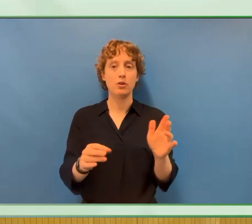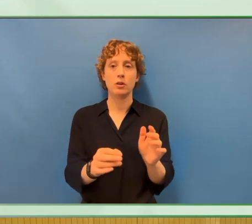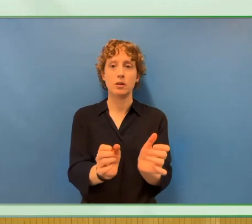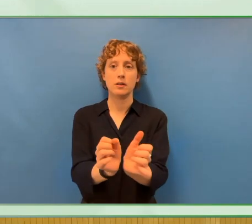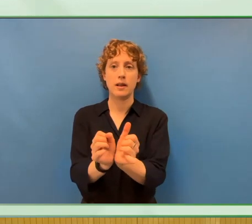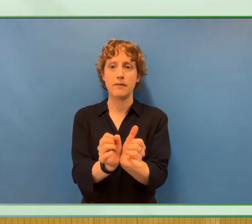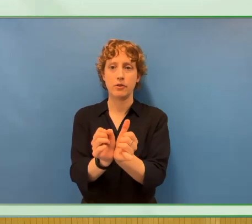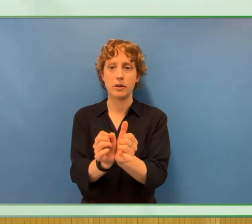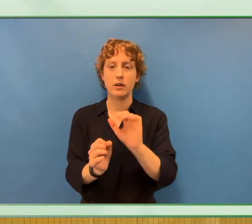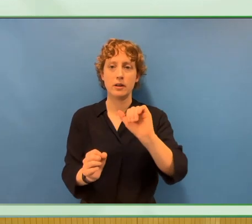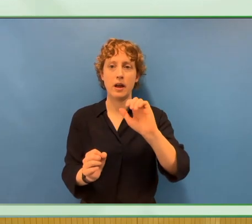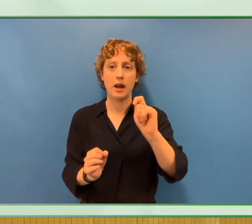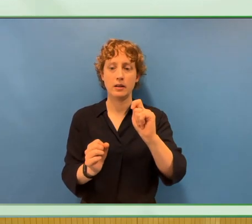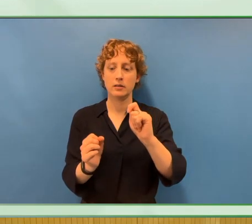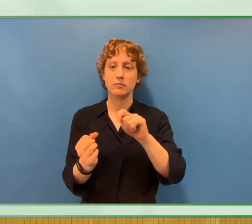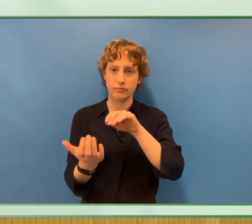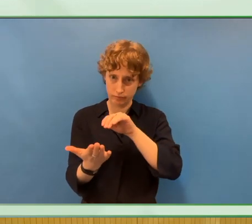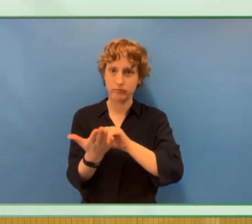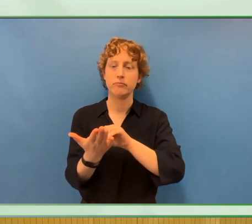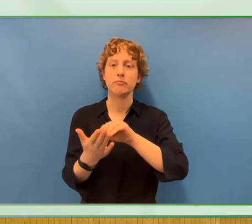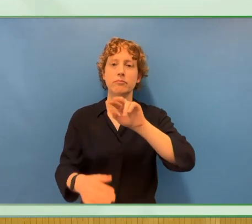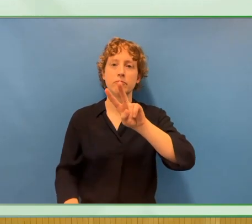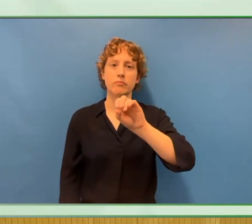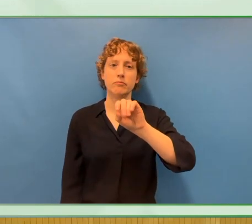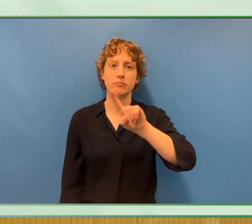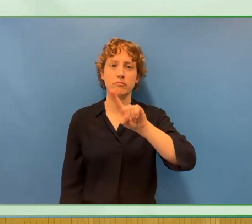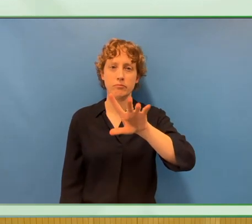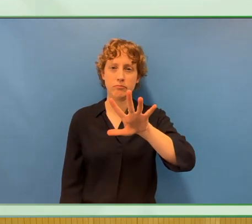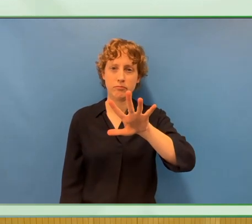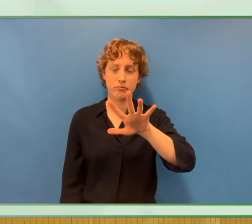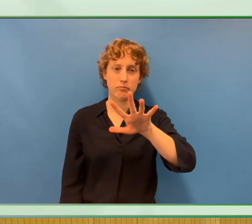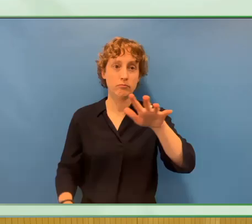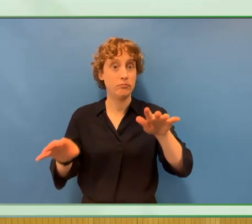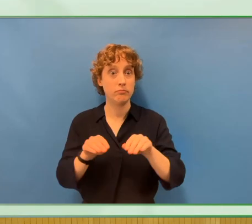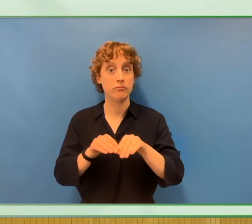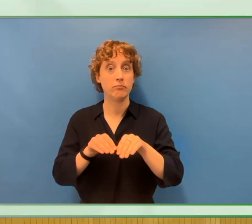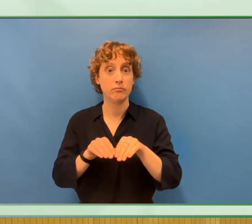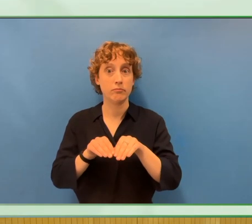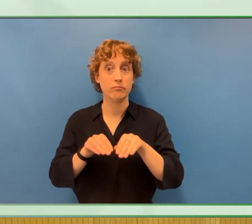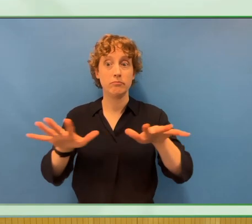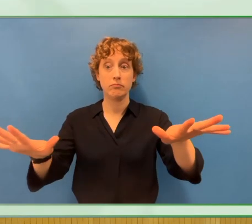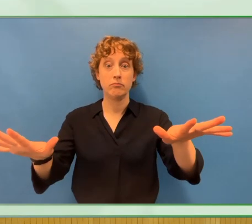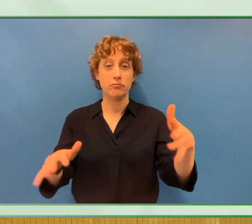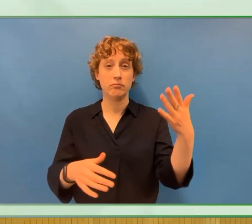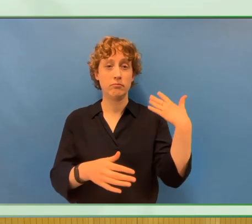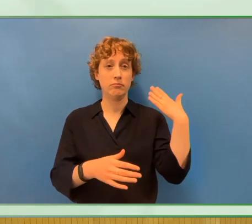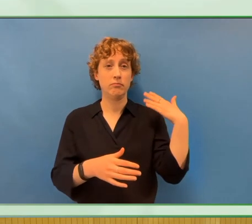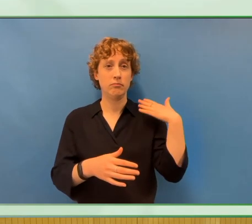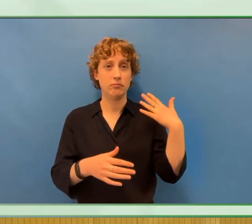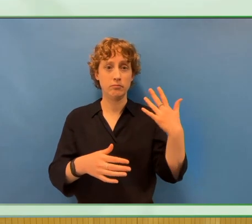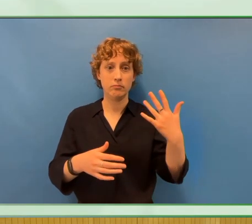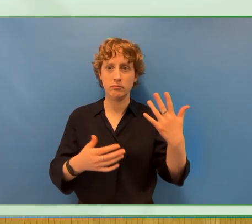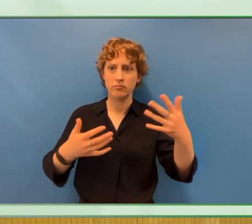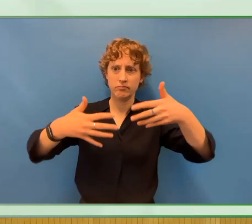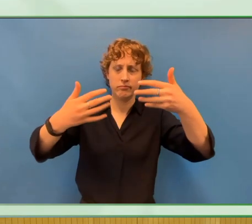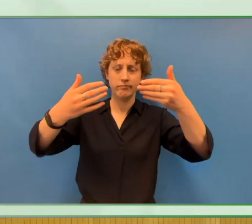2015, it was enacted at the time when I think many, the systems, the frameworks weren't there to be able to comply with it.